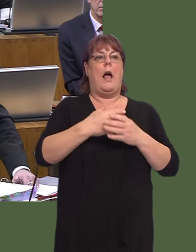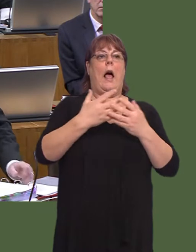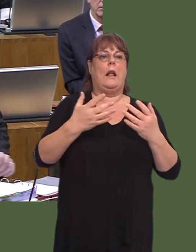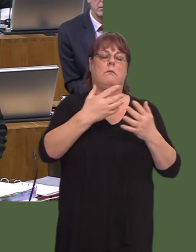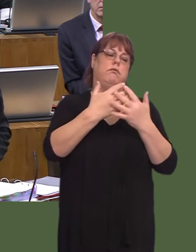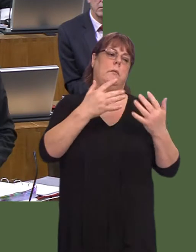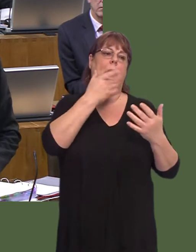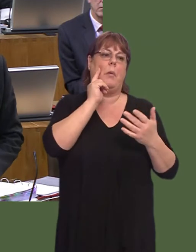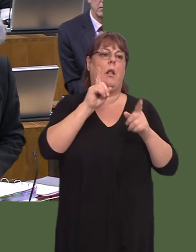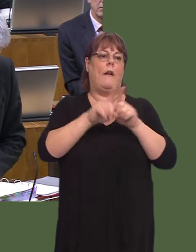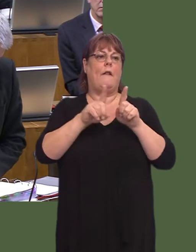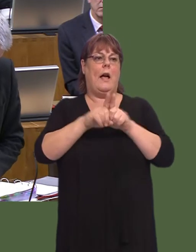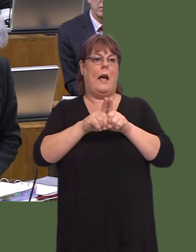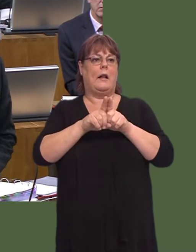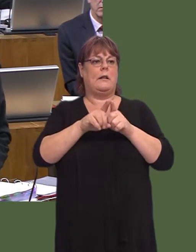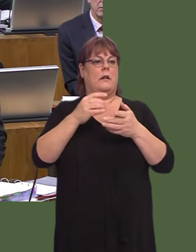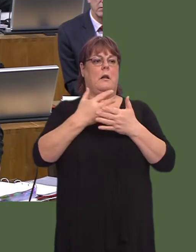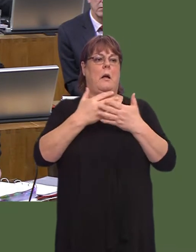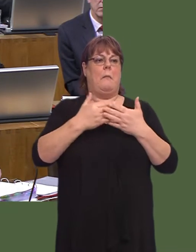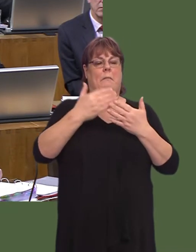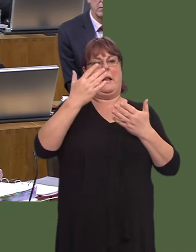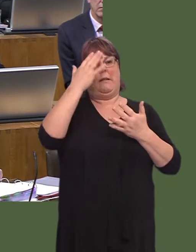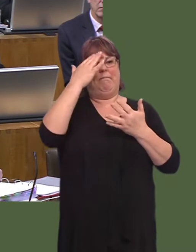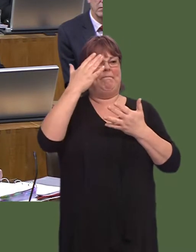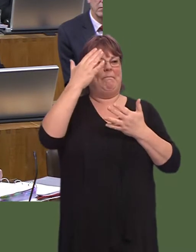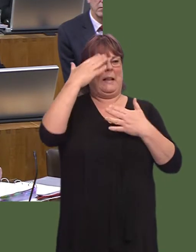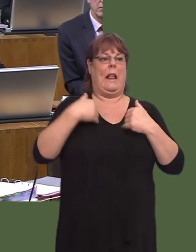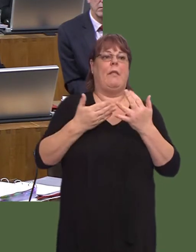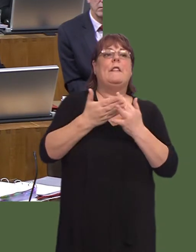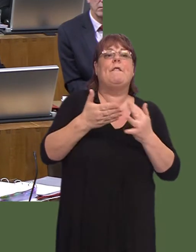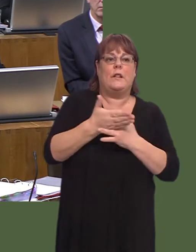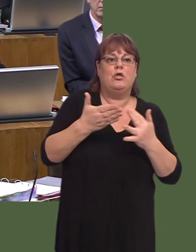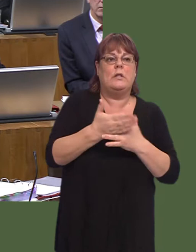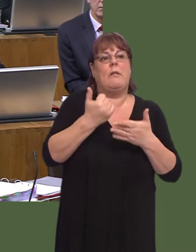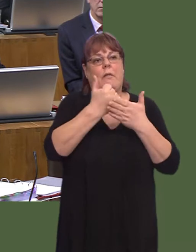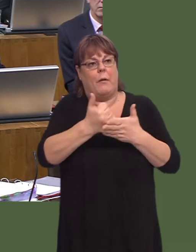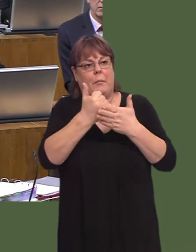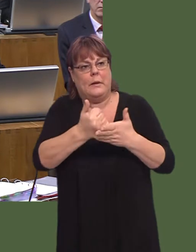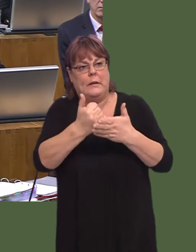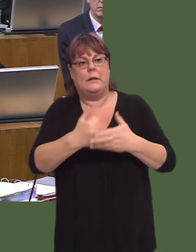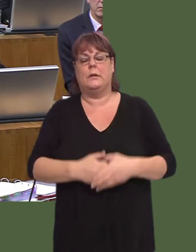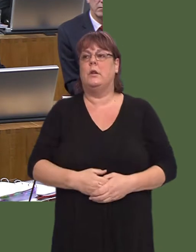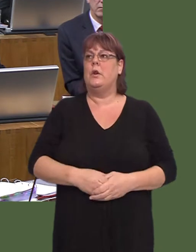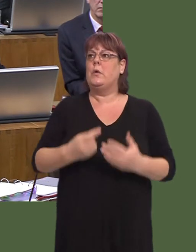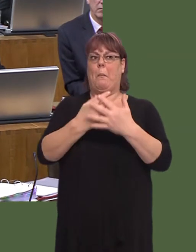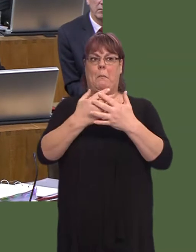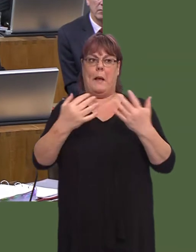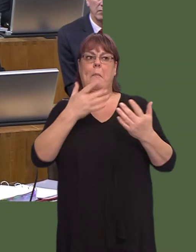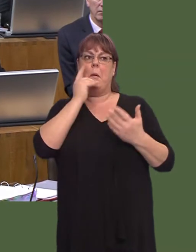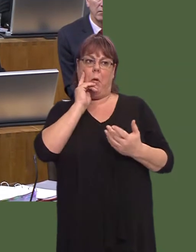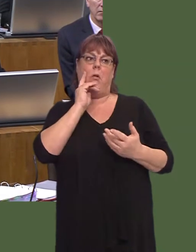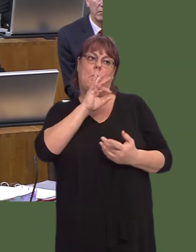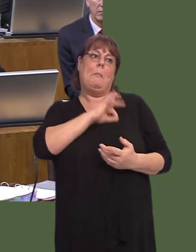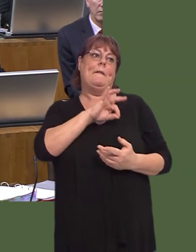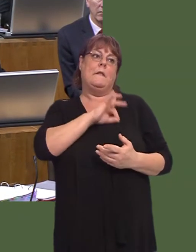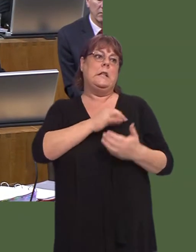therapeutic interventions by their LPMHSS. So we know that many people have benefited from that measure,